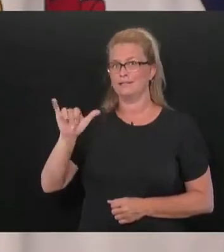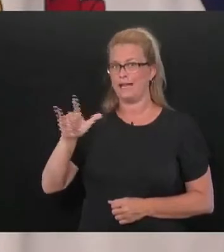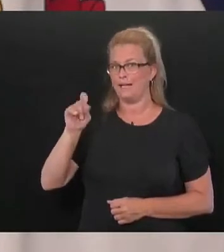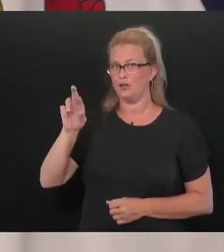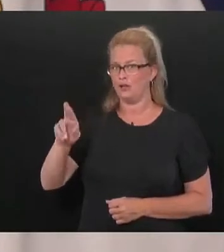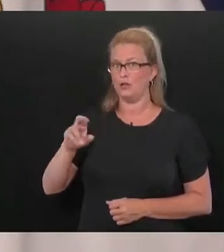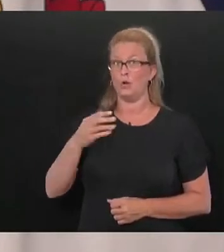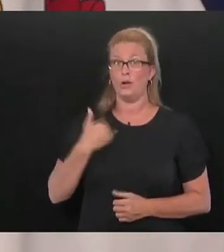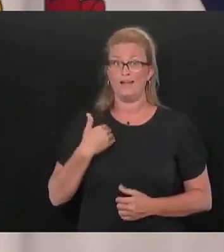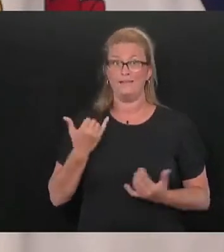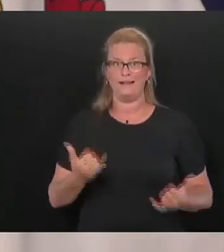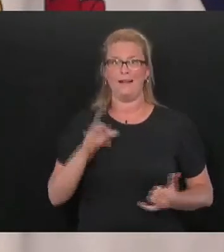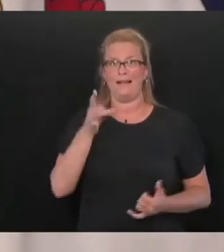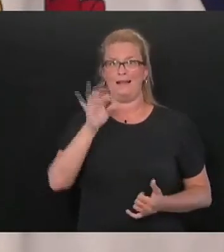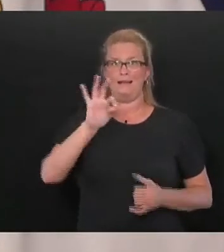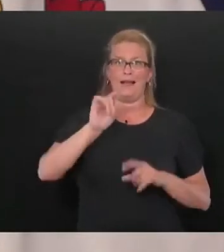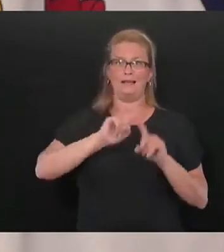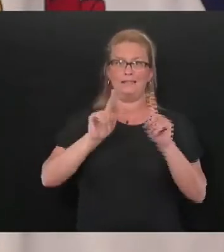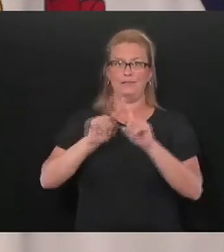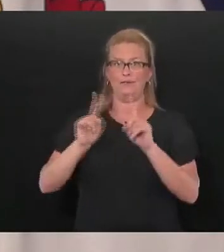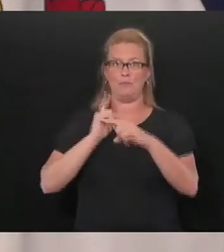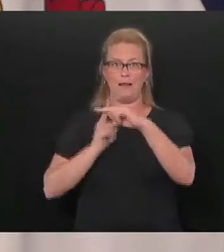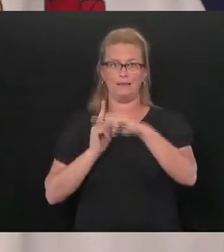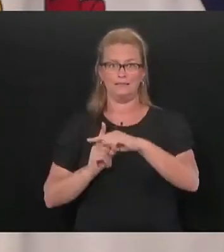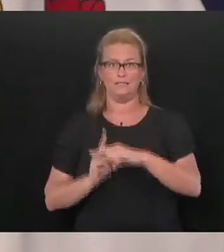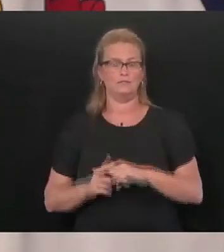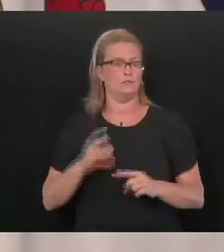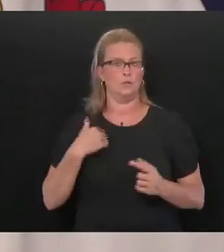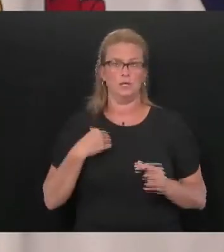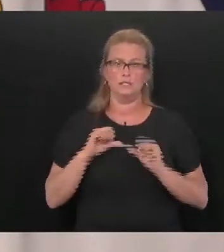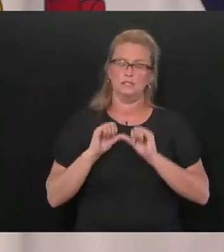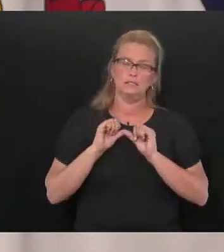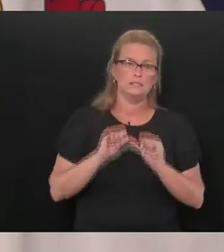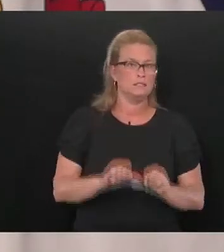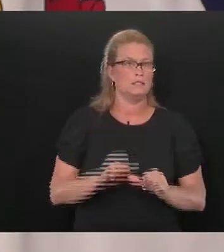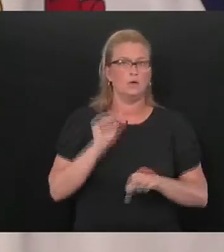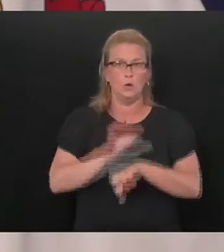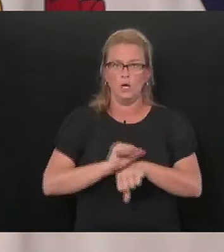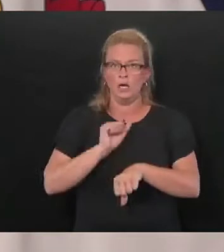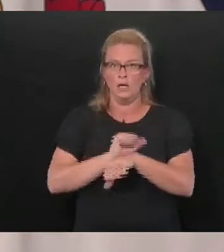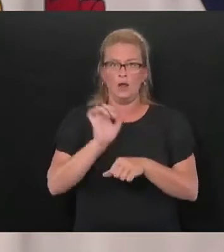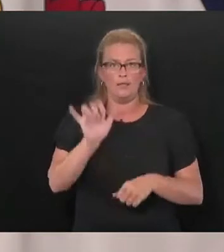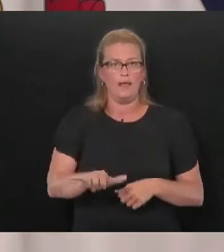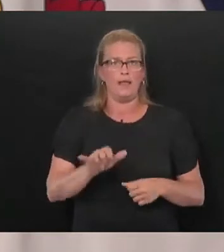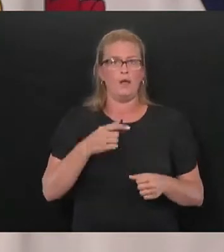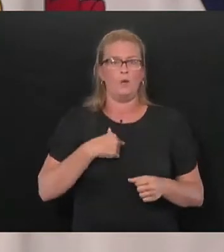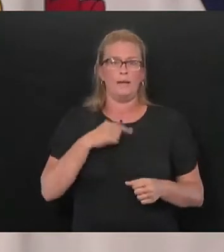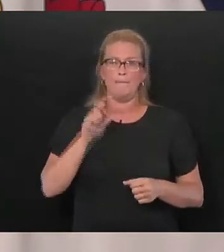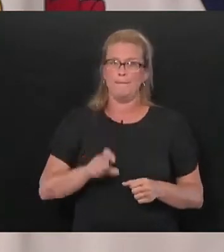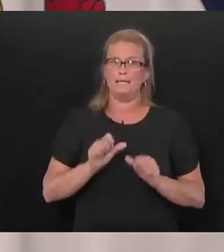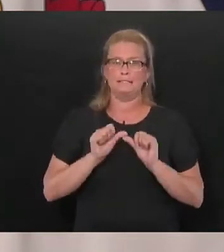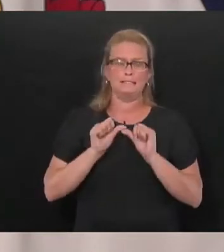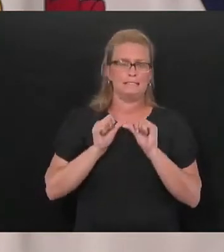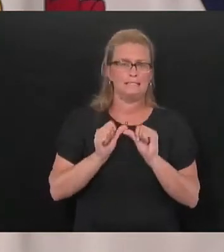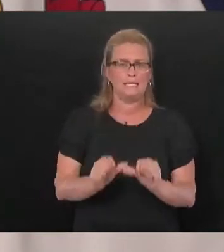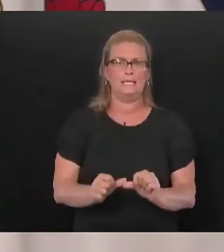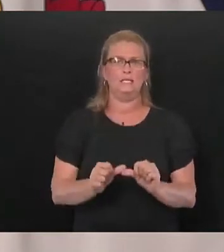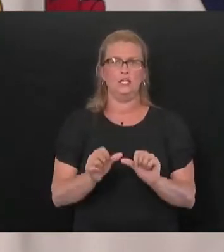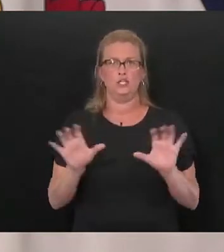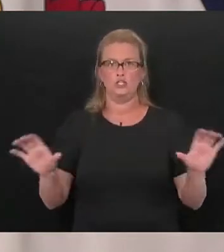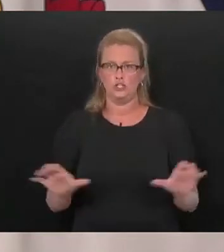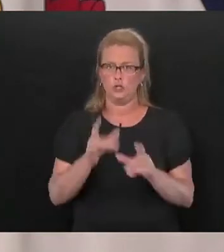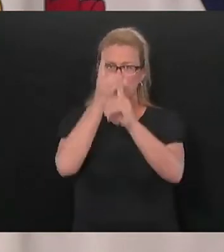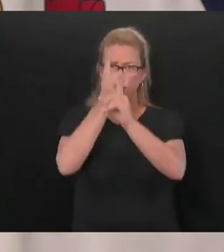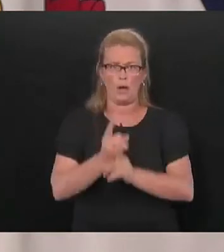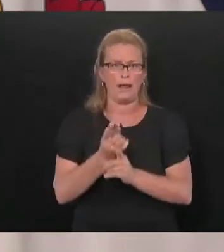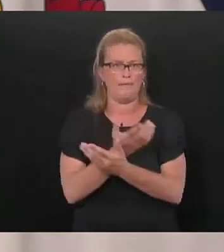currently working and everything. Goes back to the same thing. We have got to absolutely continue to do the